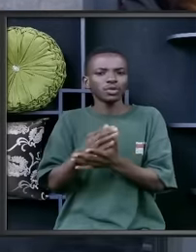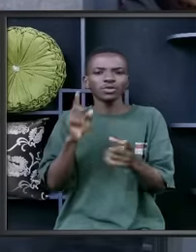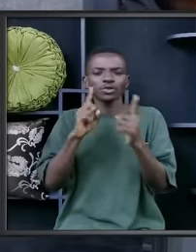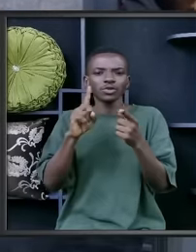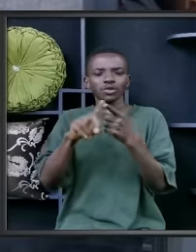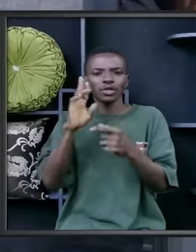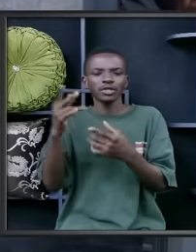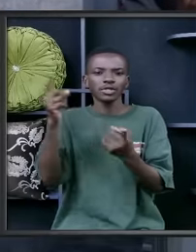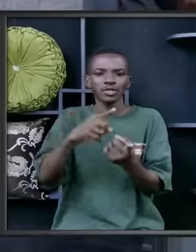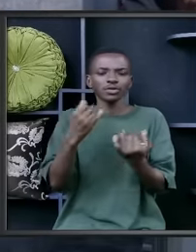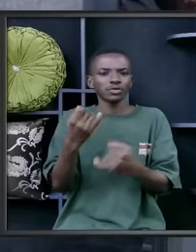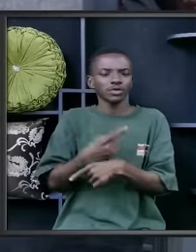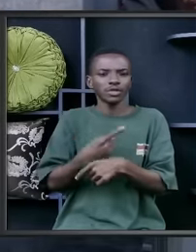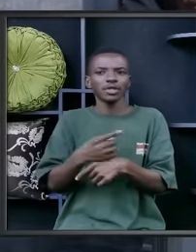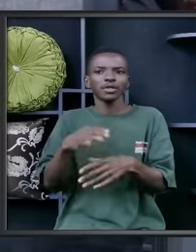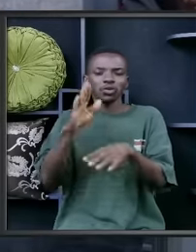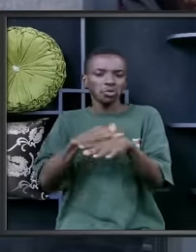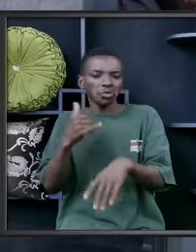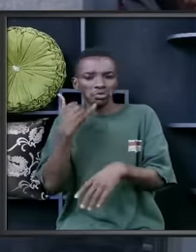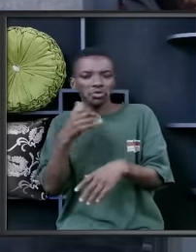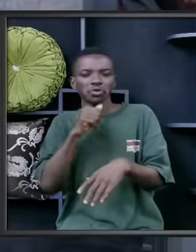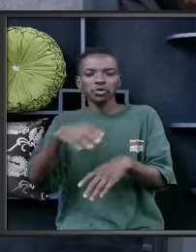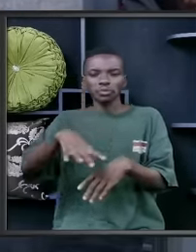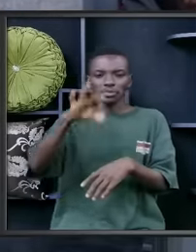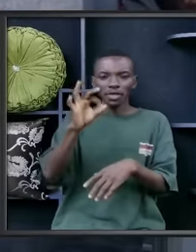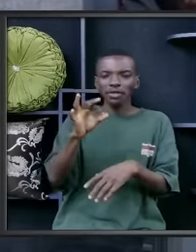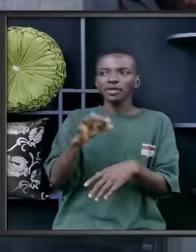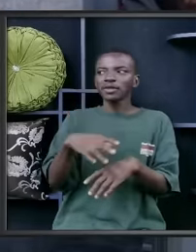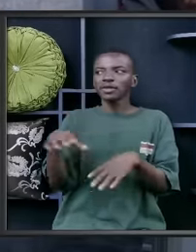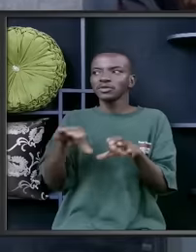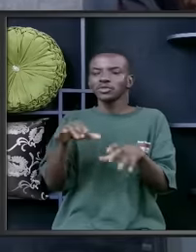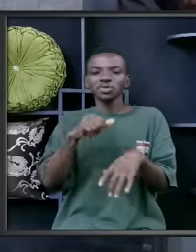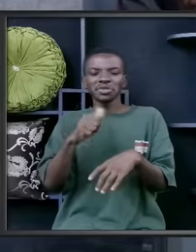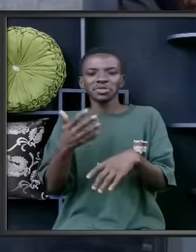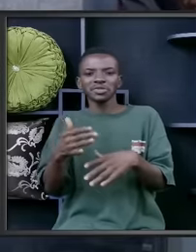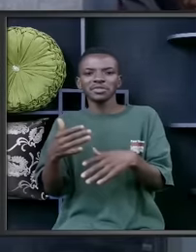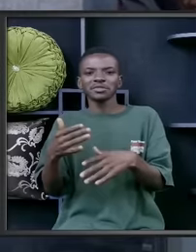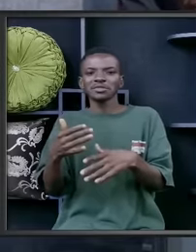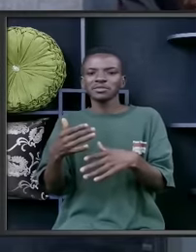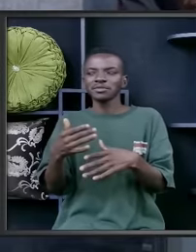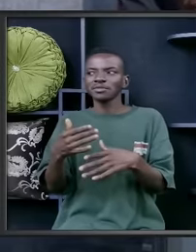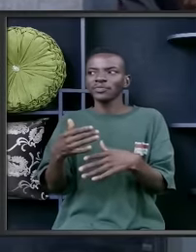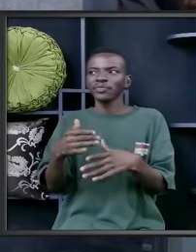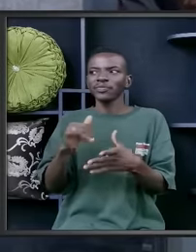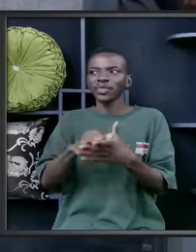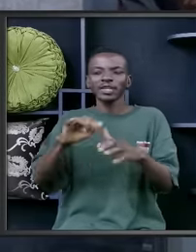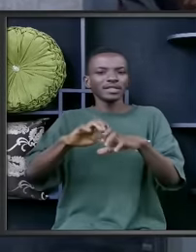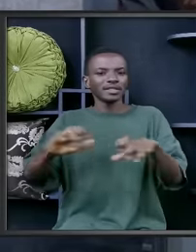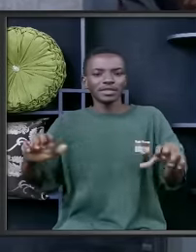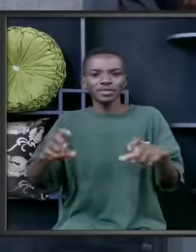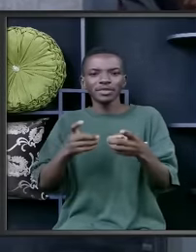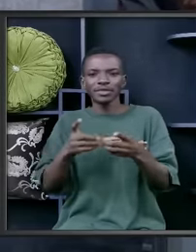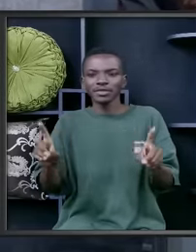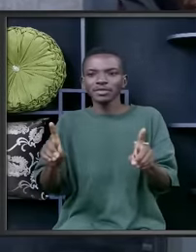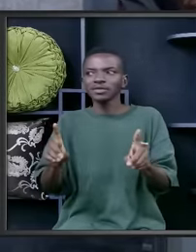again. If I call them for phone, you know, they pick. If I do anything, you know, they do it. So, now that separation, where I go